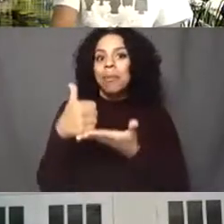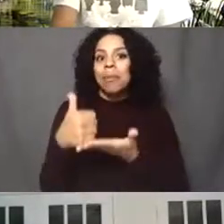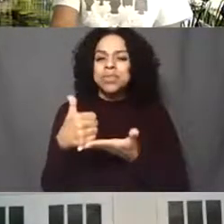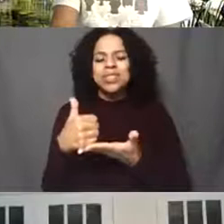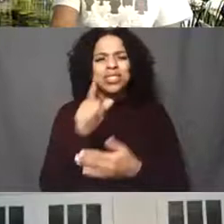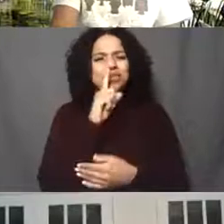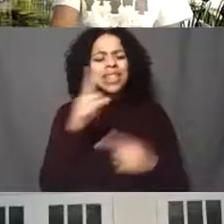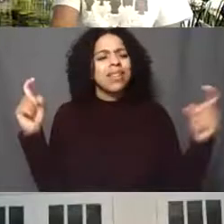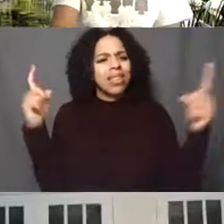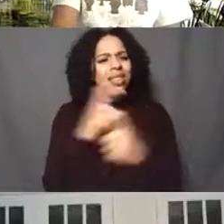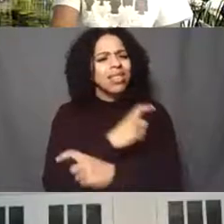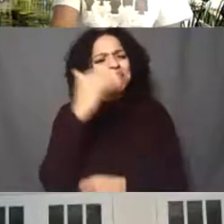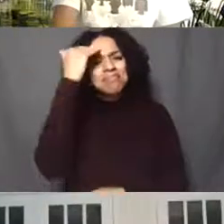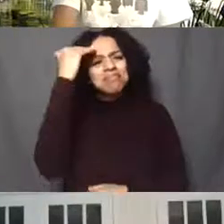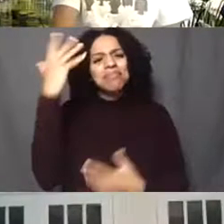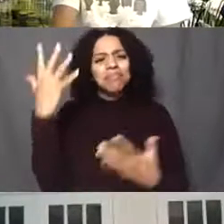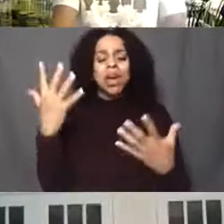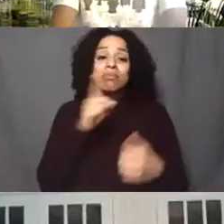but also I think badly needed.